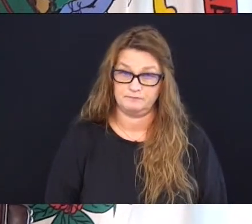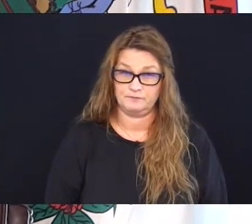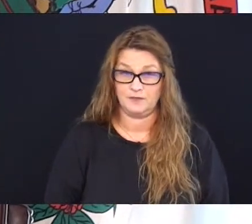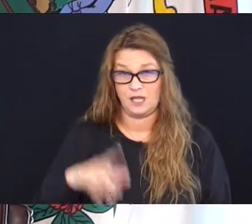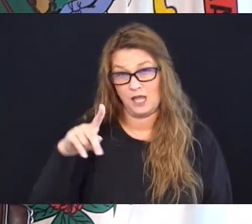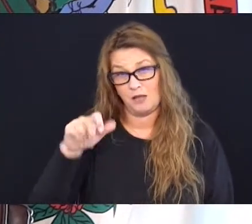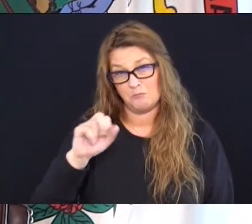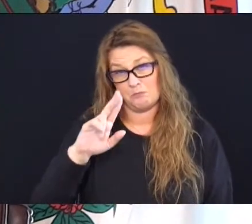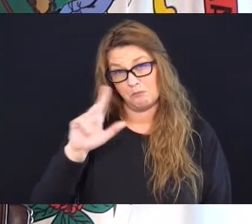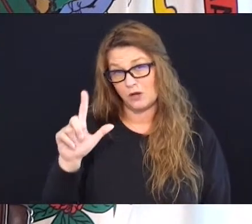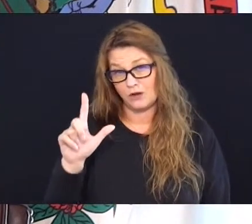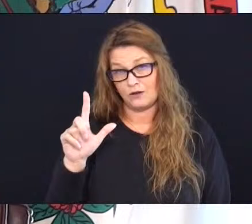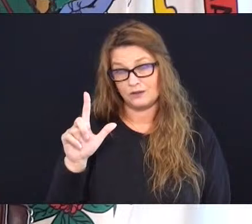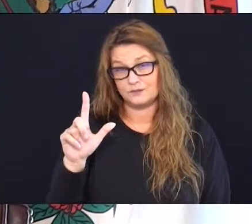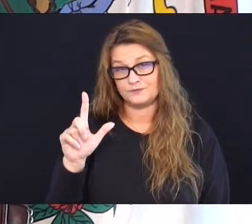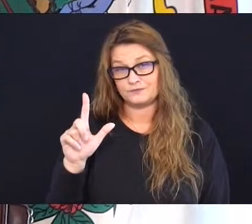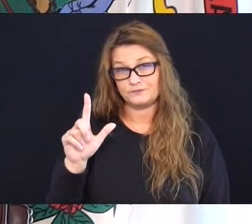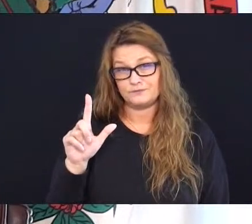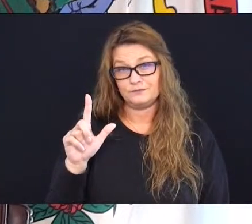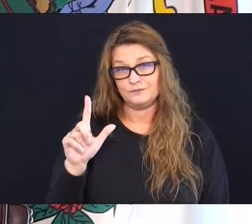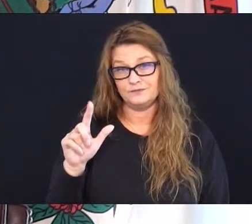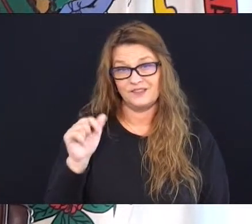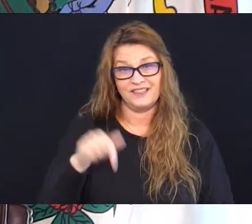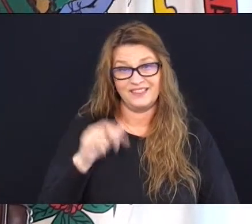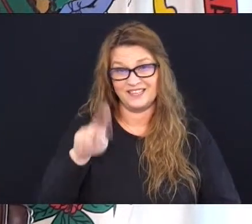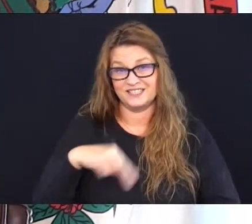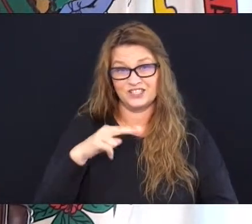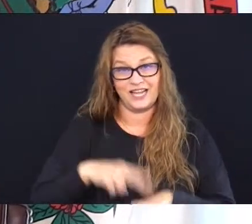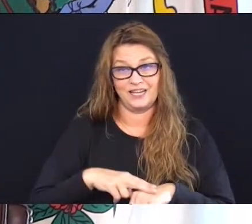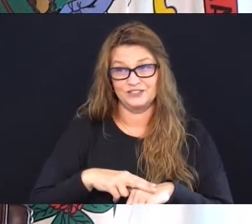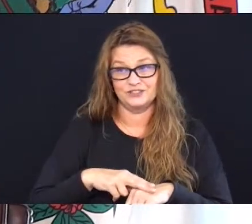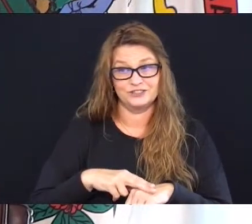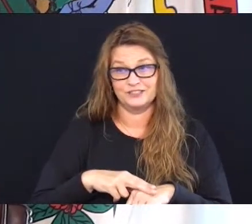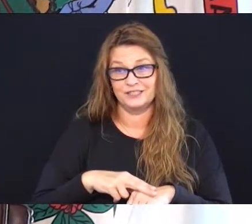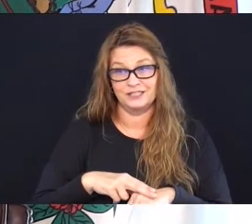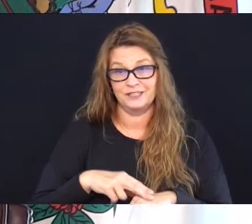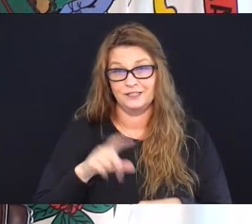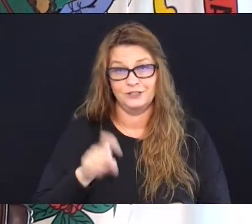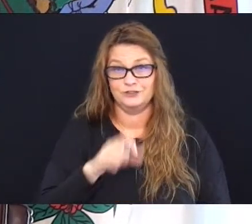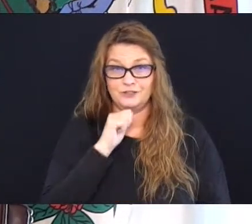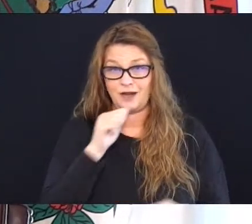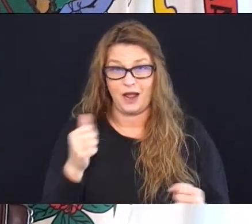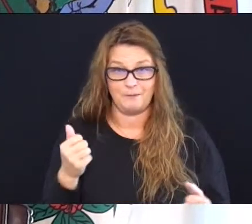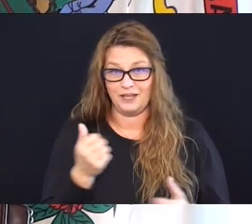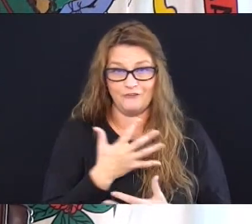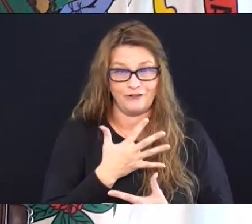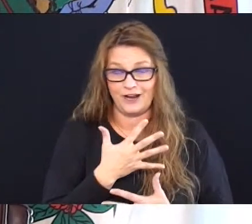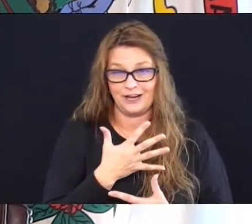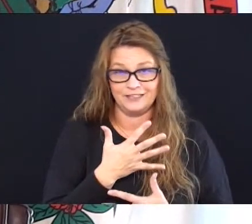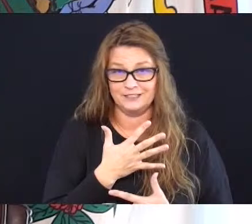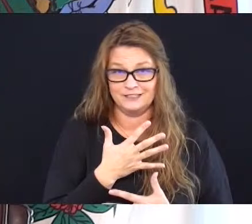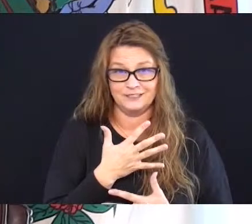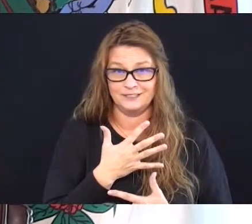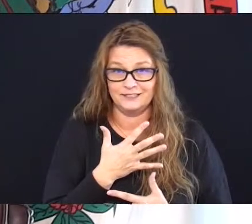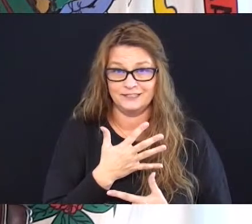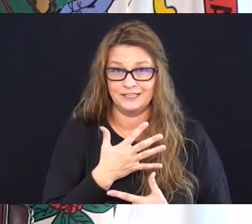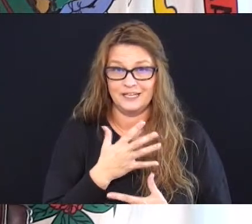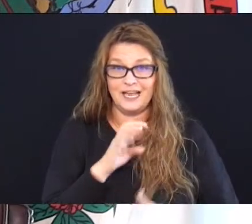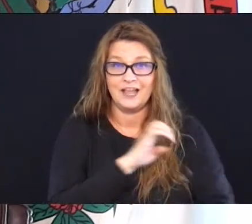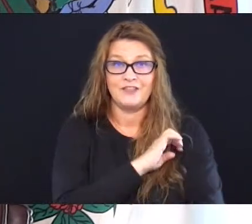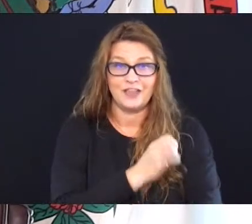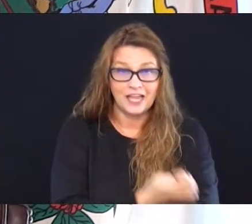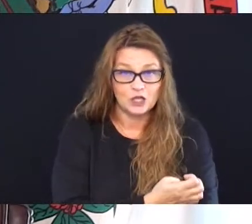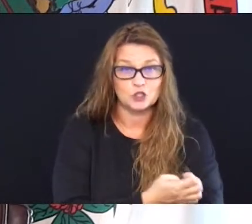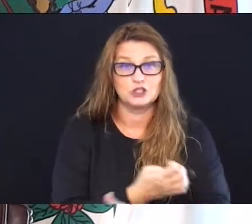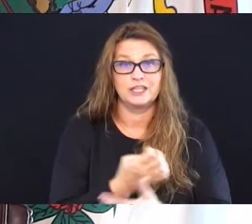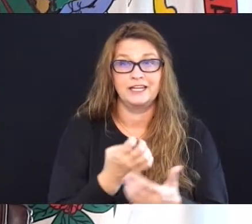Paul, this nation doesn't have anything to be afraid of. Absolutely, our energy